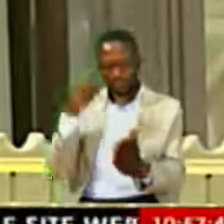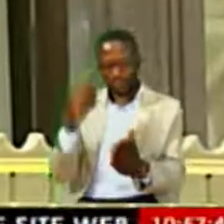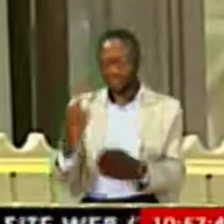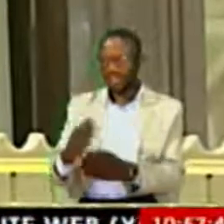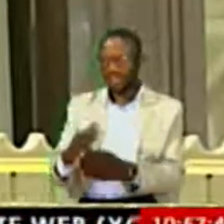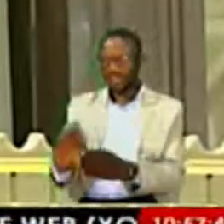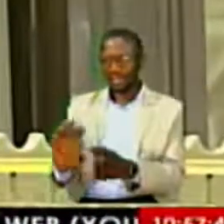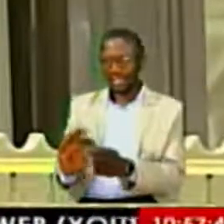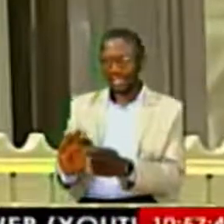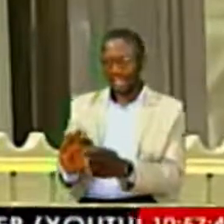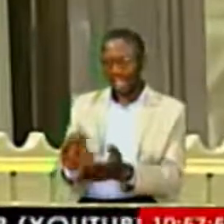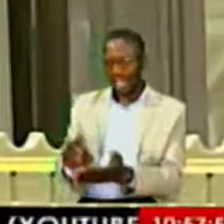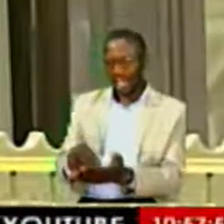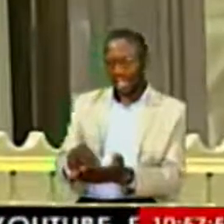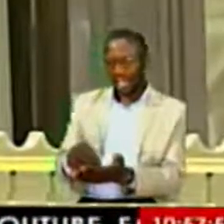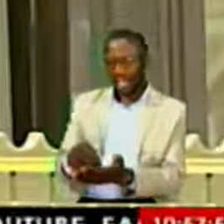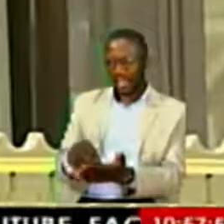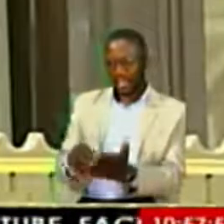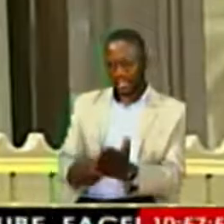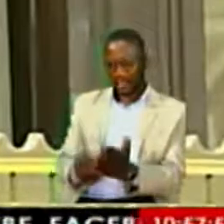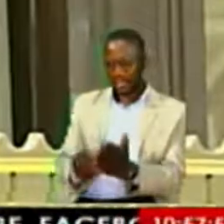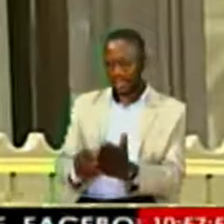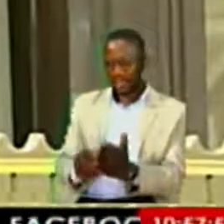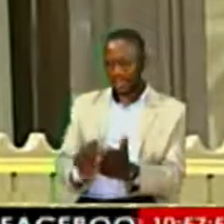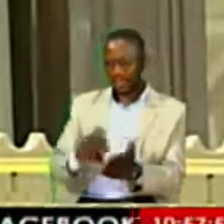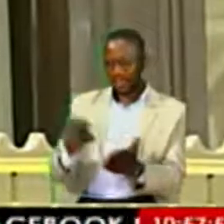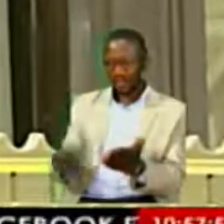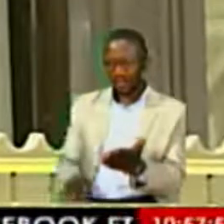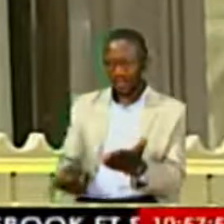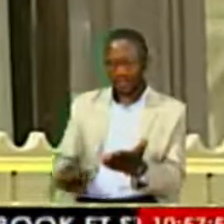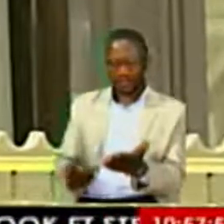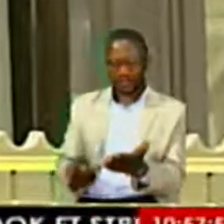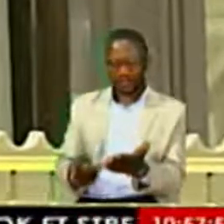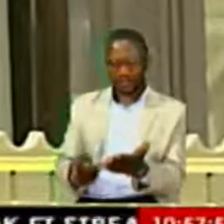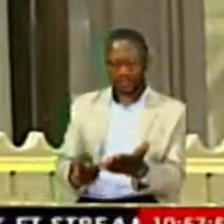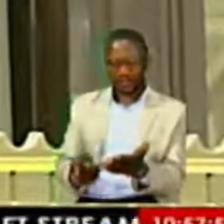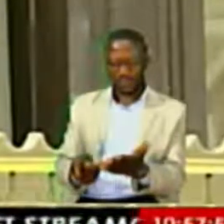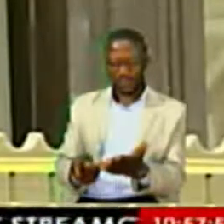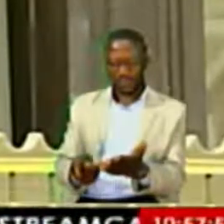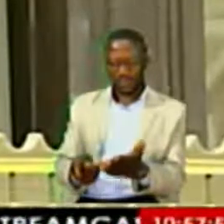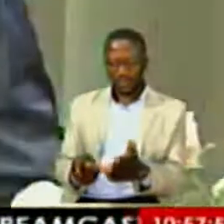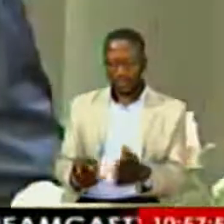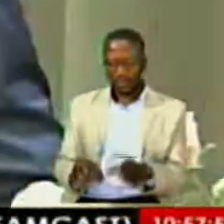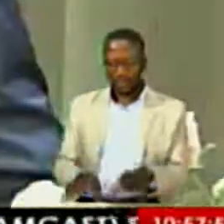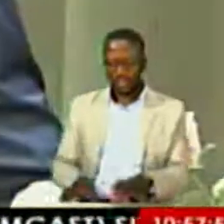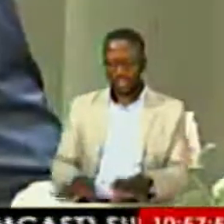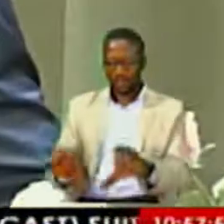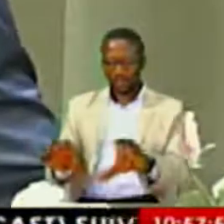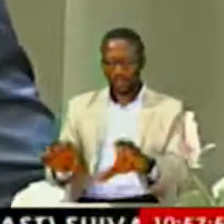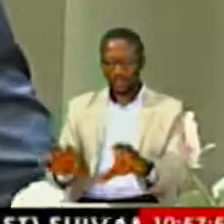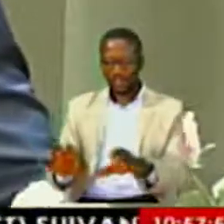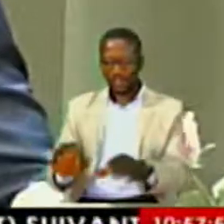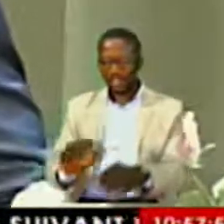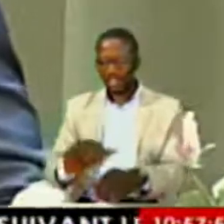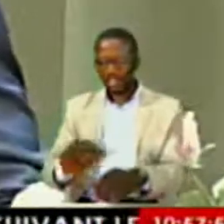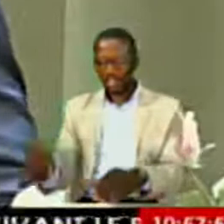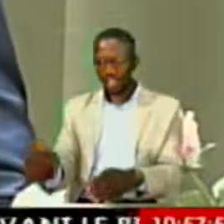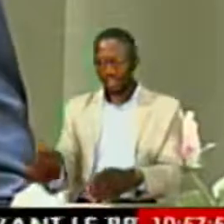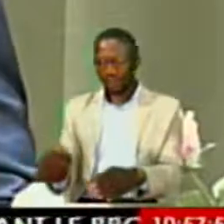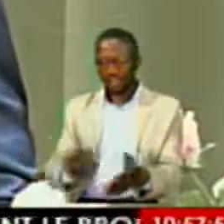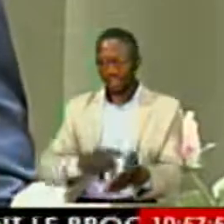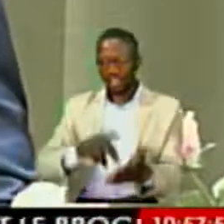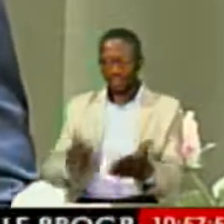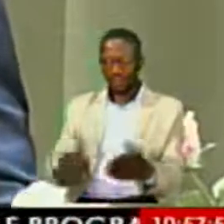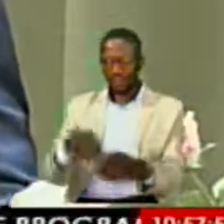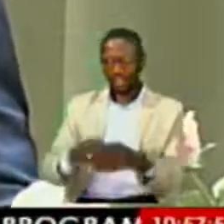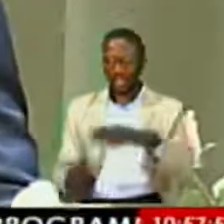semence était tombée au cours de la route. A part of seed fell by the road long, way long, and the other